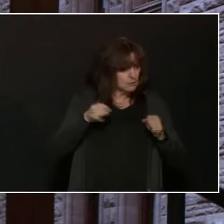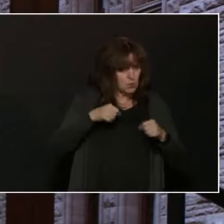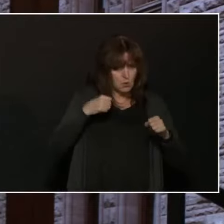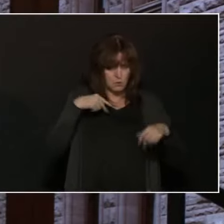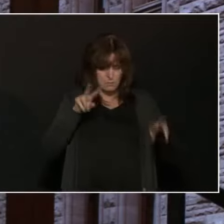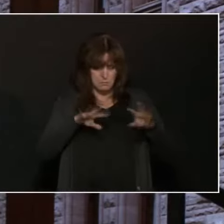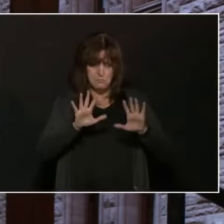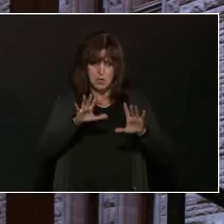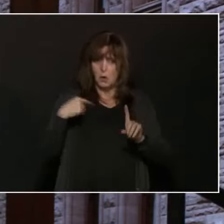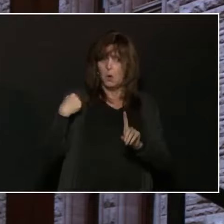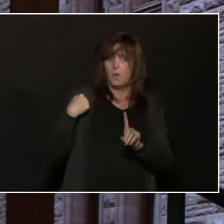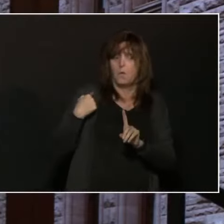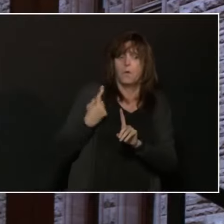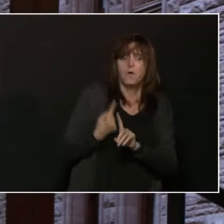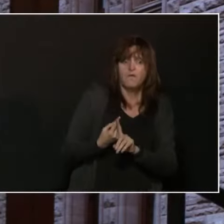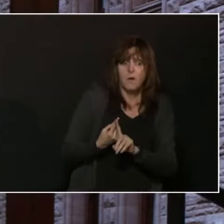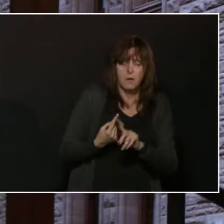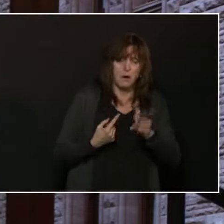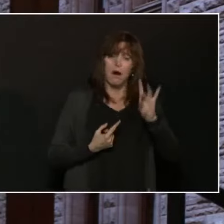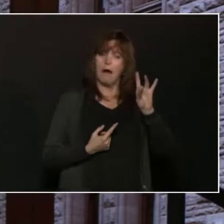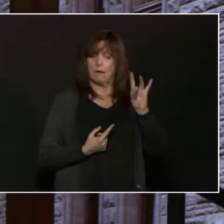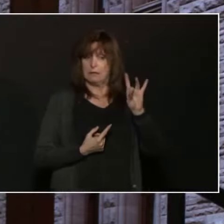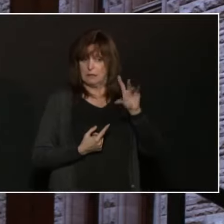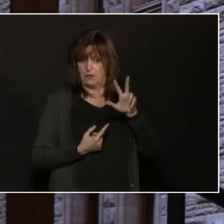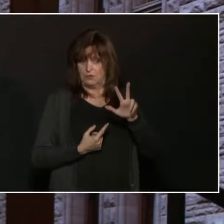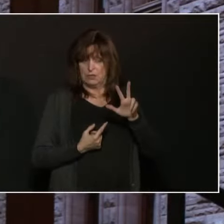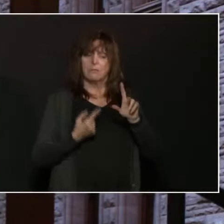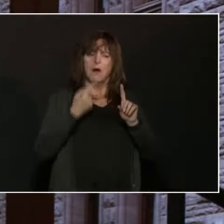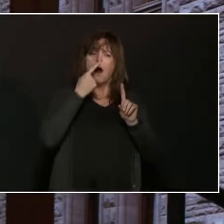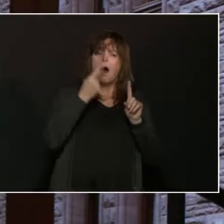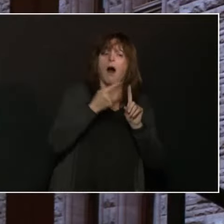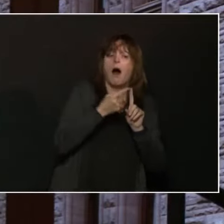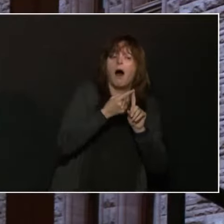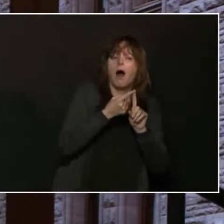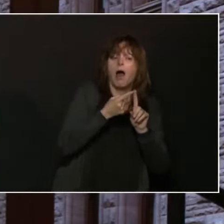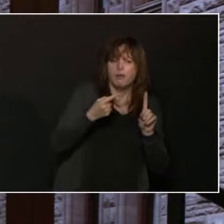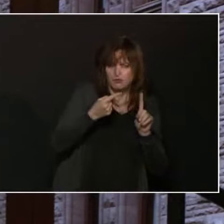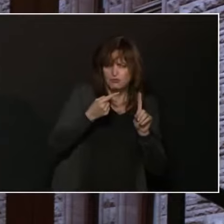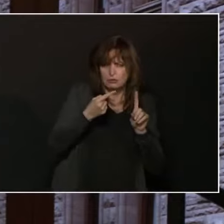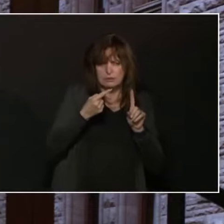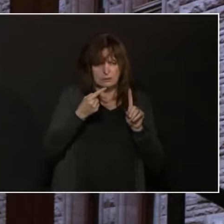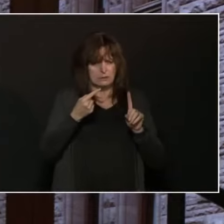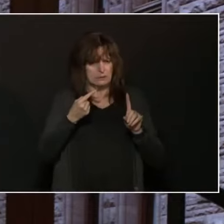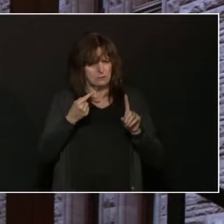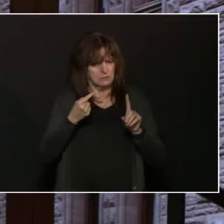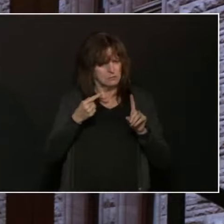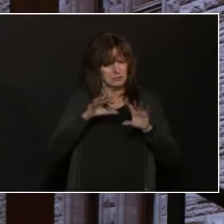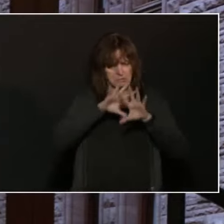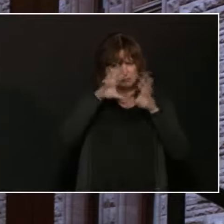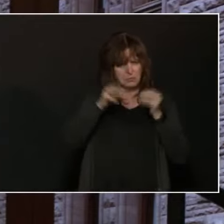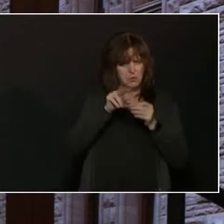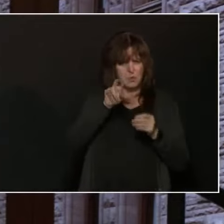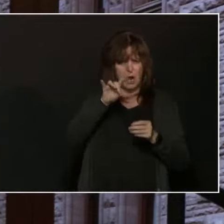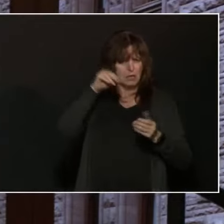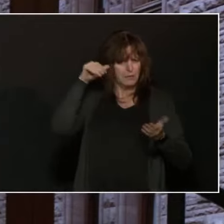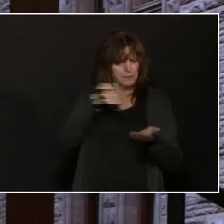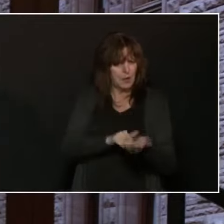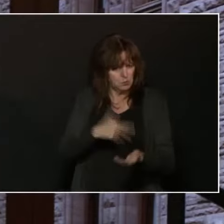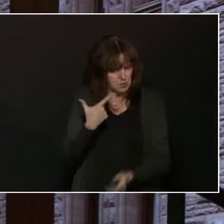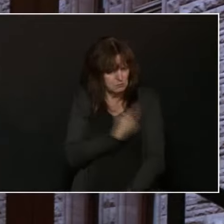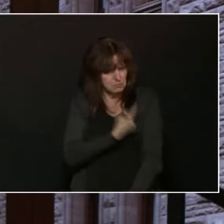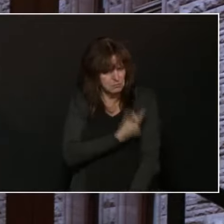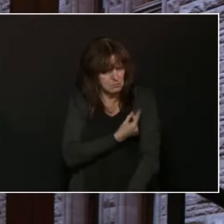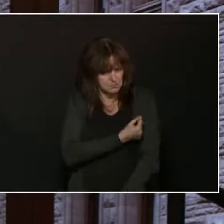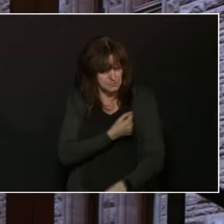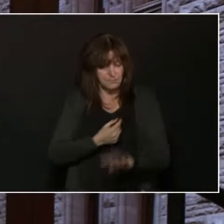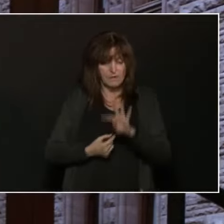far 83 adverse events out of the 280,000 doses administered. And we have 40 of those